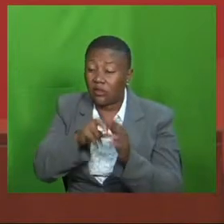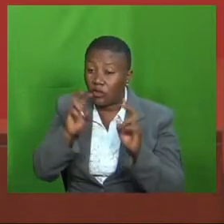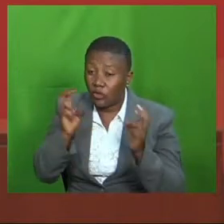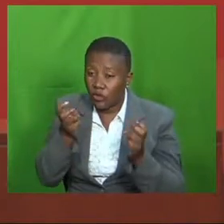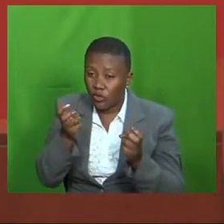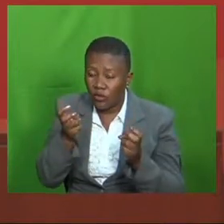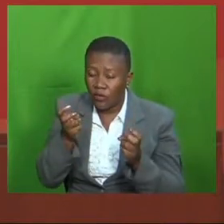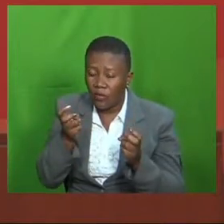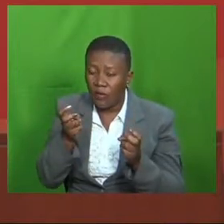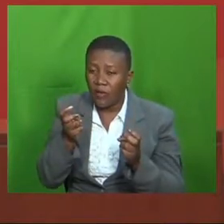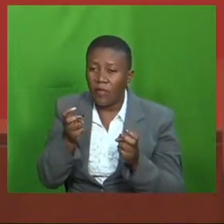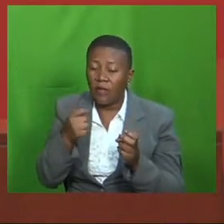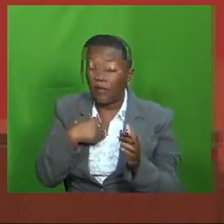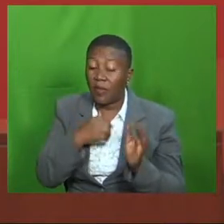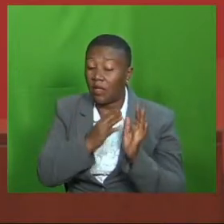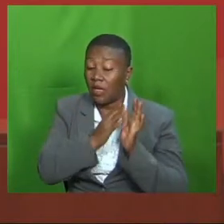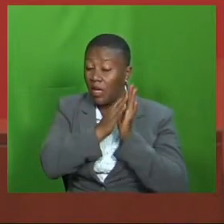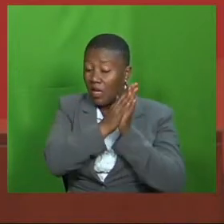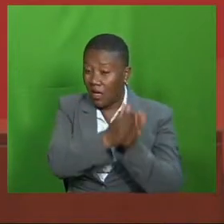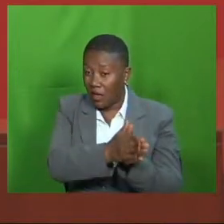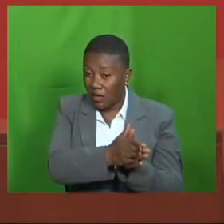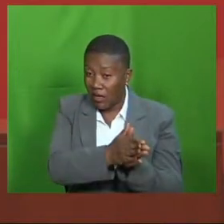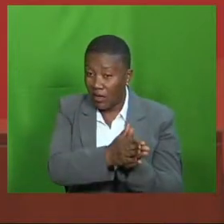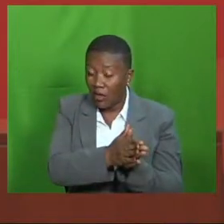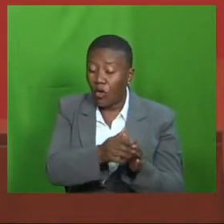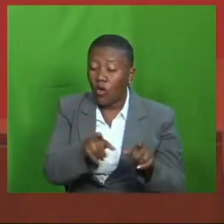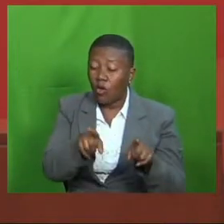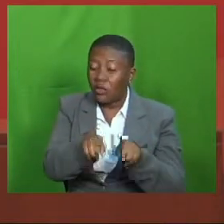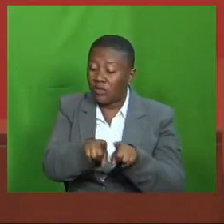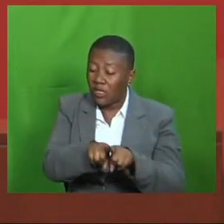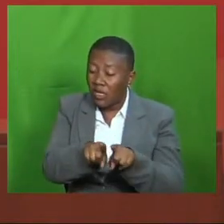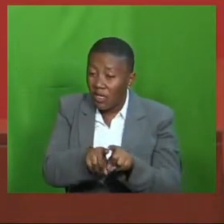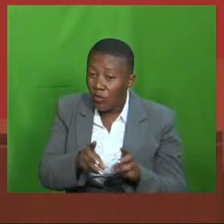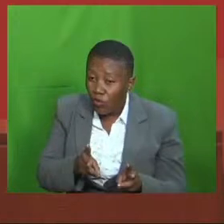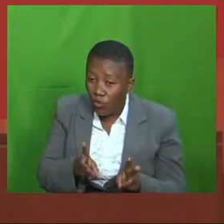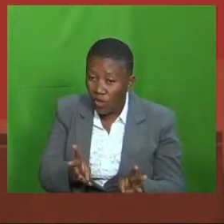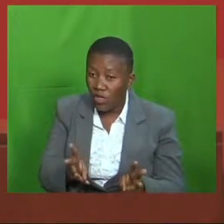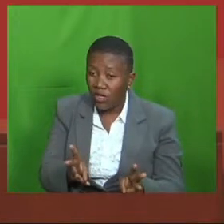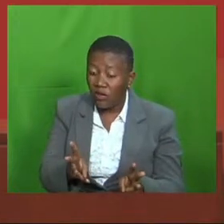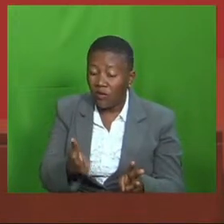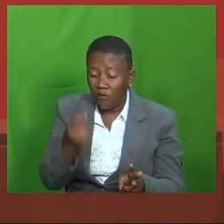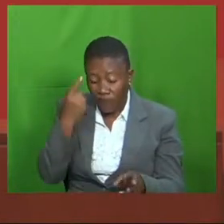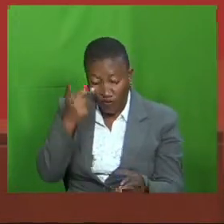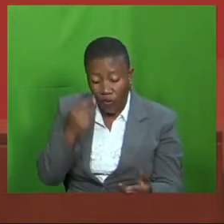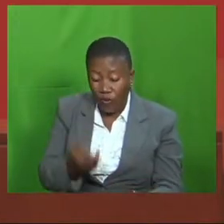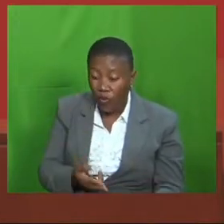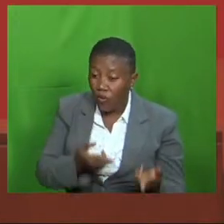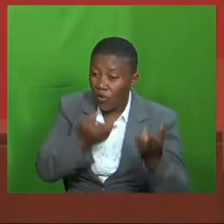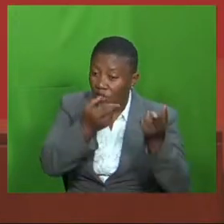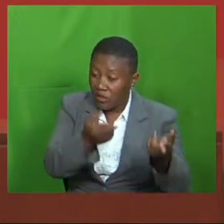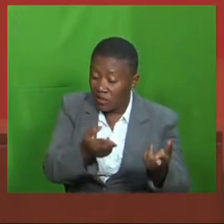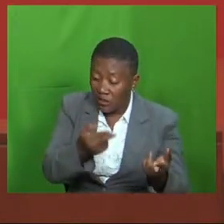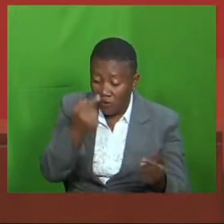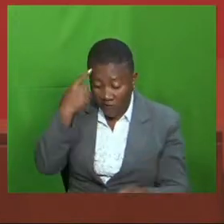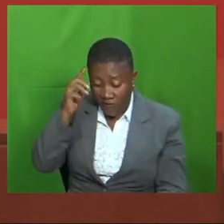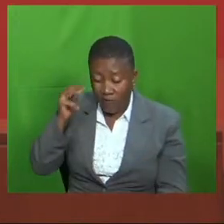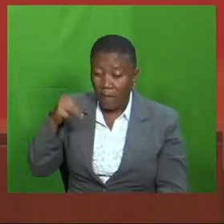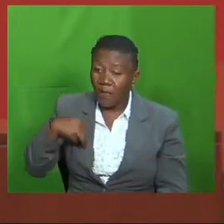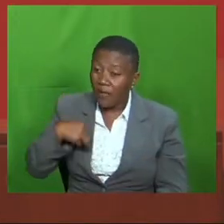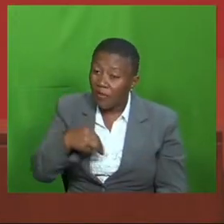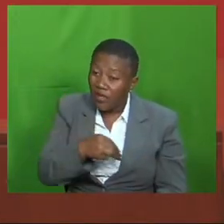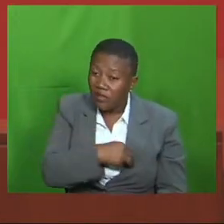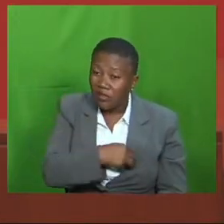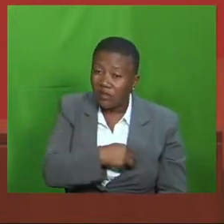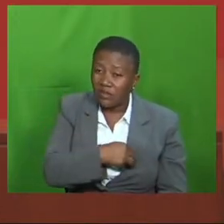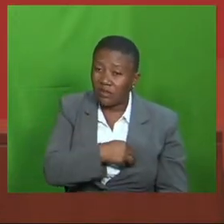I add that it is also the case with the recommendations of the Committee of Members